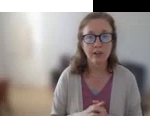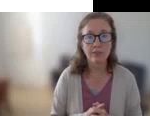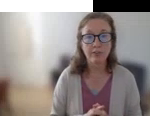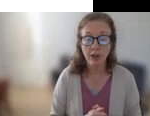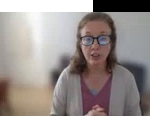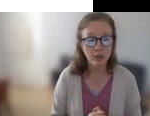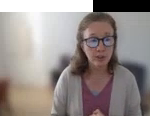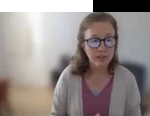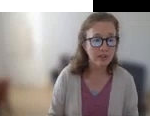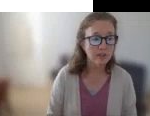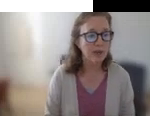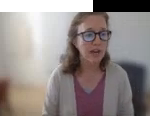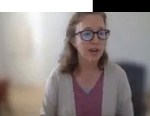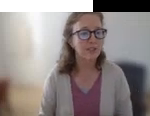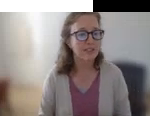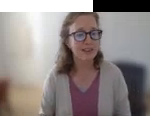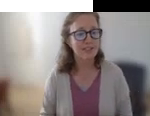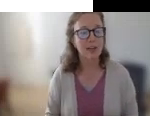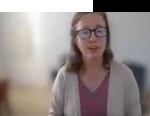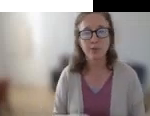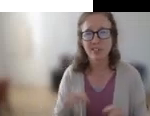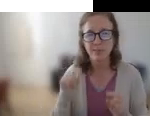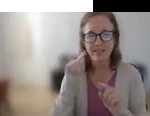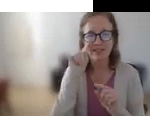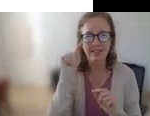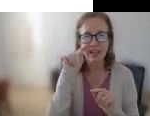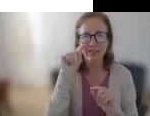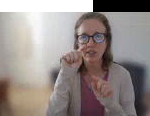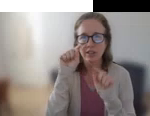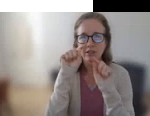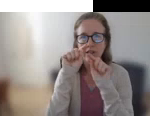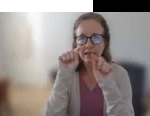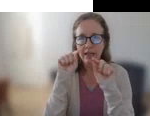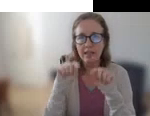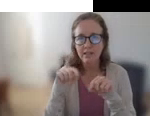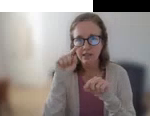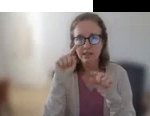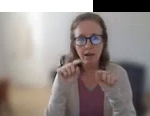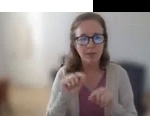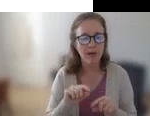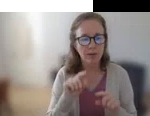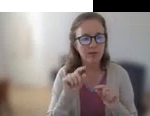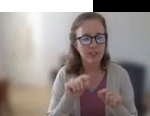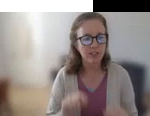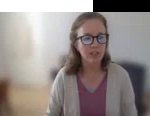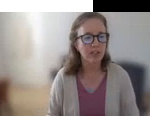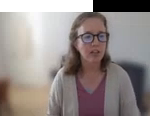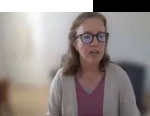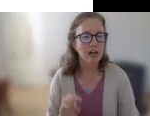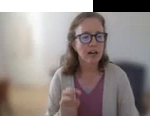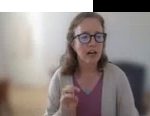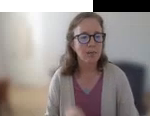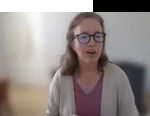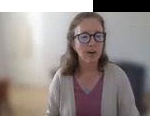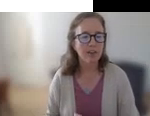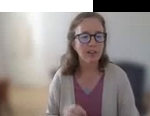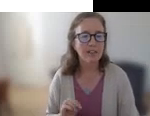In terms of font choices, we have sans serif, which means it doesn't have the little lines at the top and the bottom of each